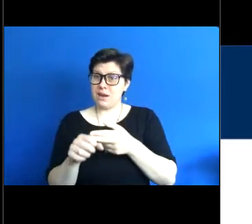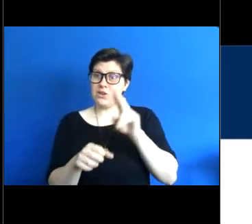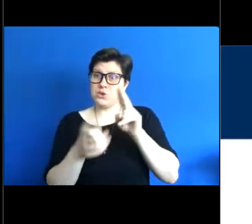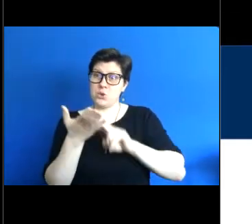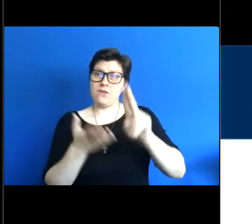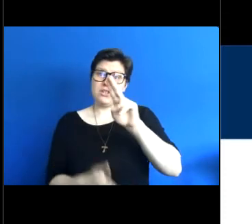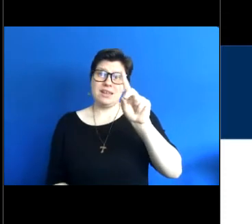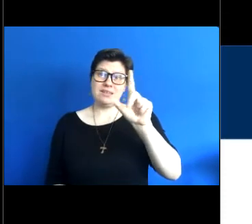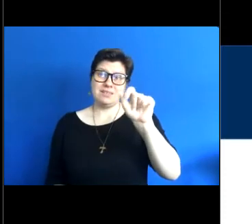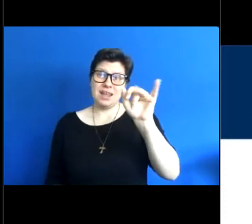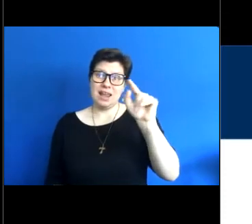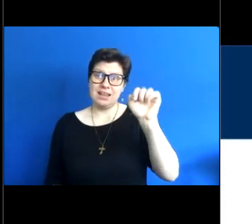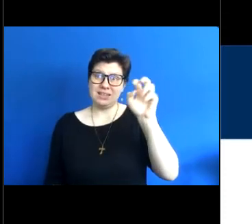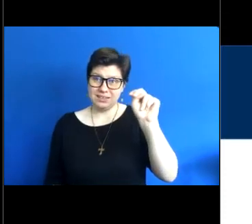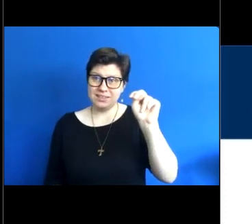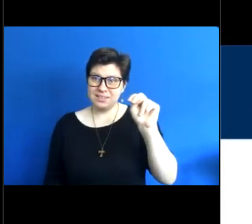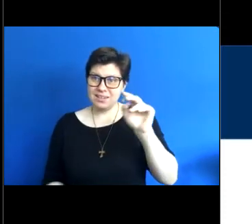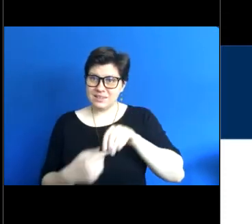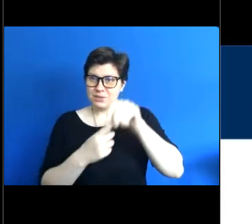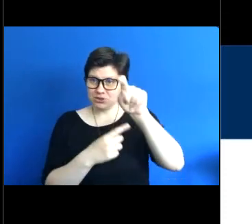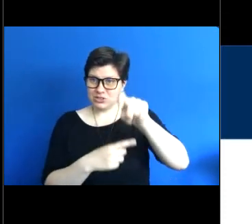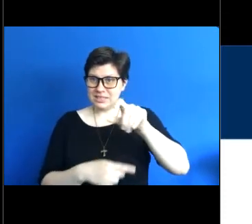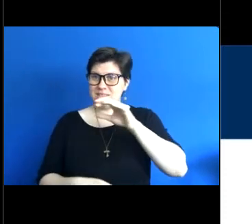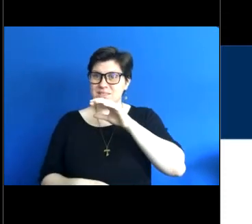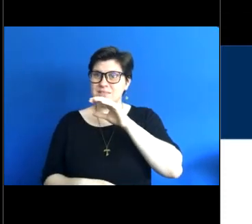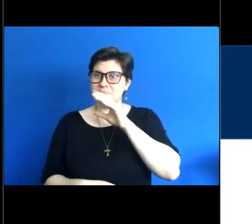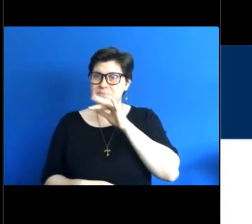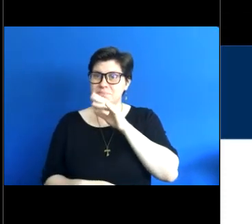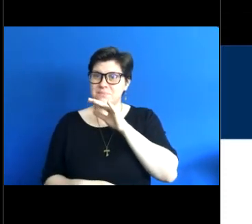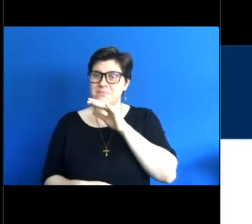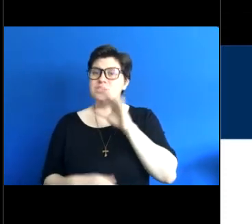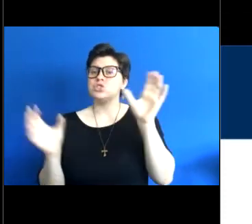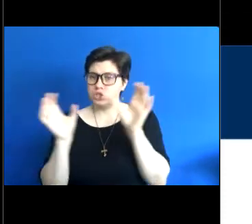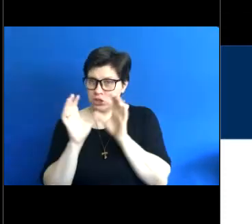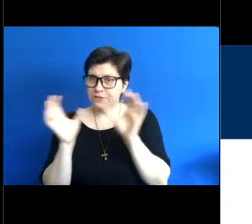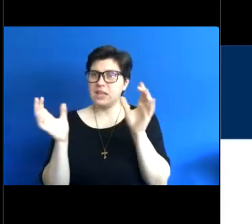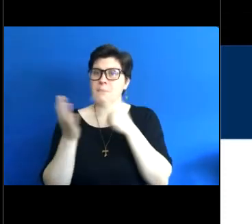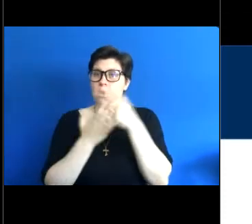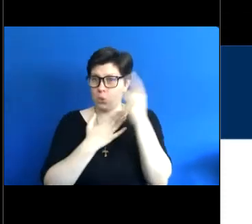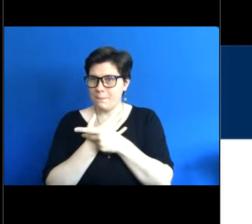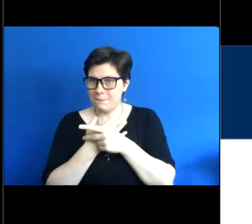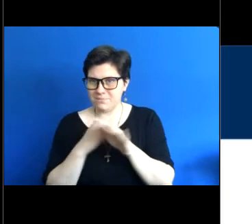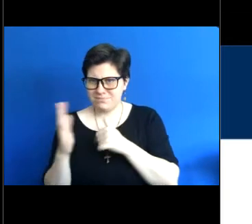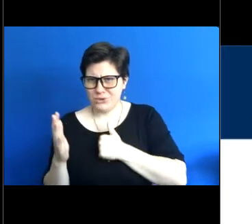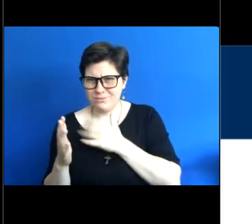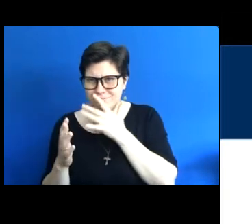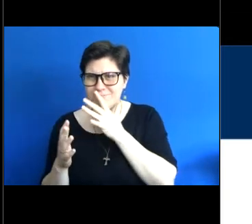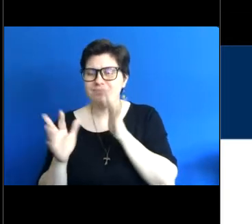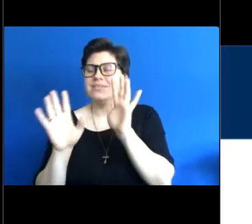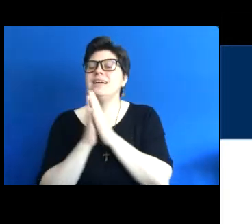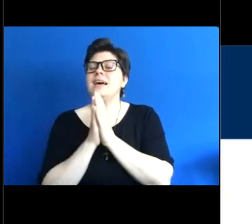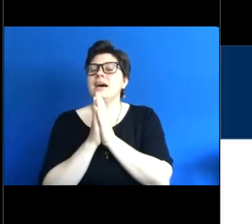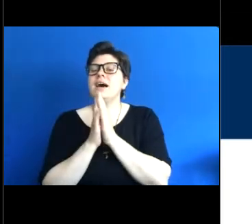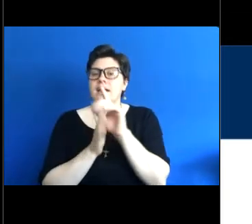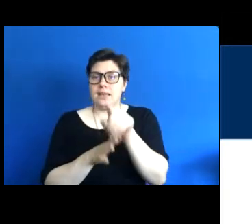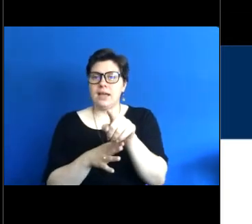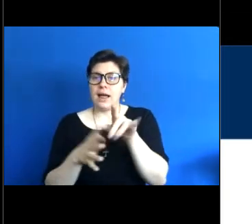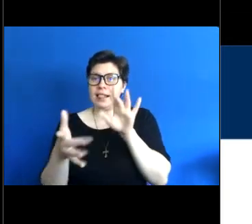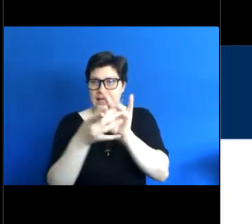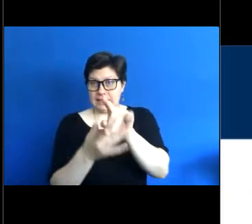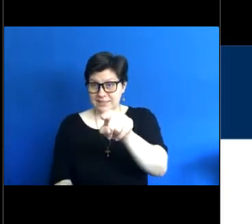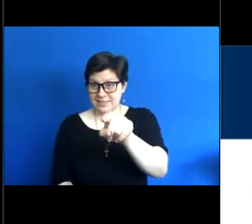Dayton Special Needs Certificate Program. Sorry, apologize. I have the link here,